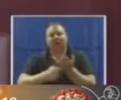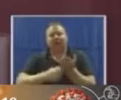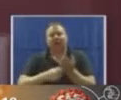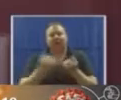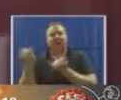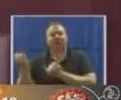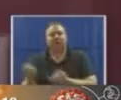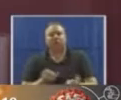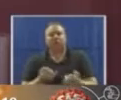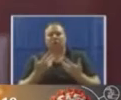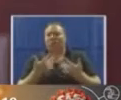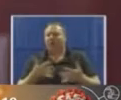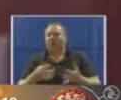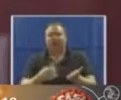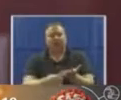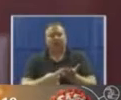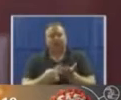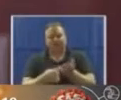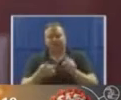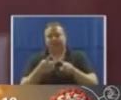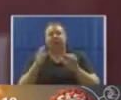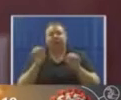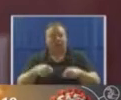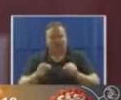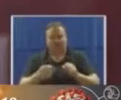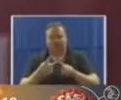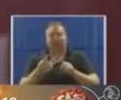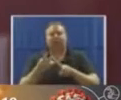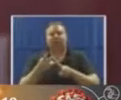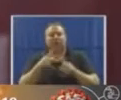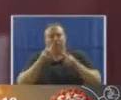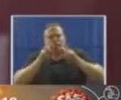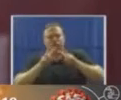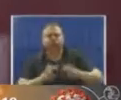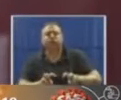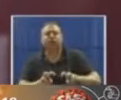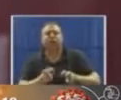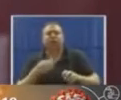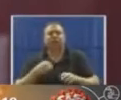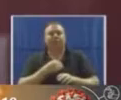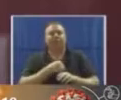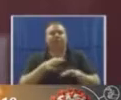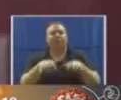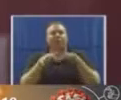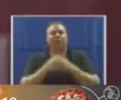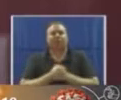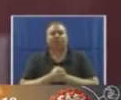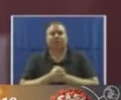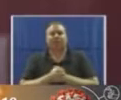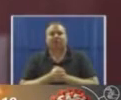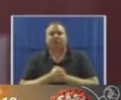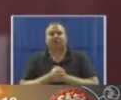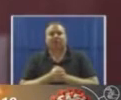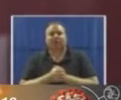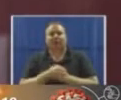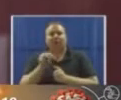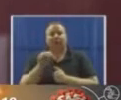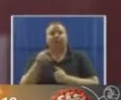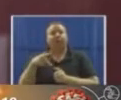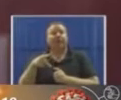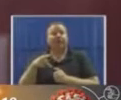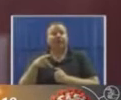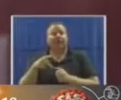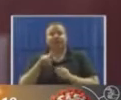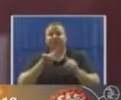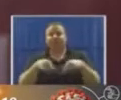introduced without debate, consent, and interrogation by members of Parliament. Worryingly, MPs were